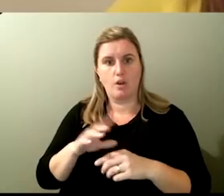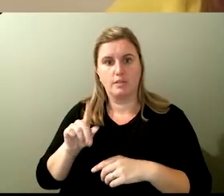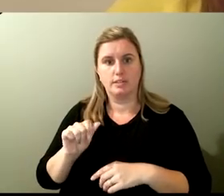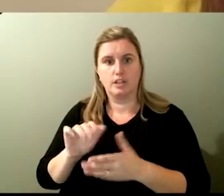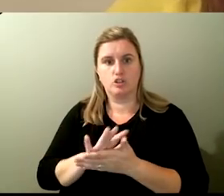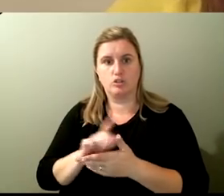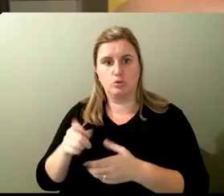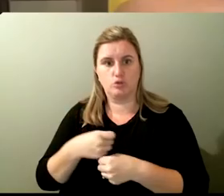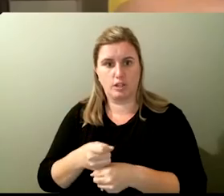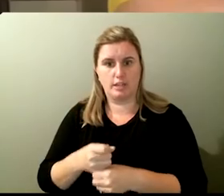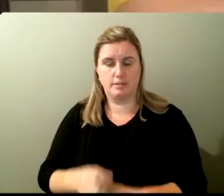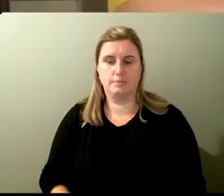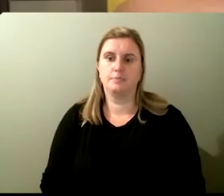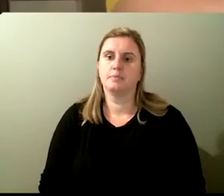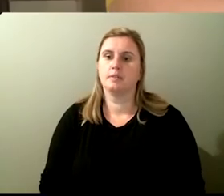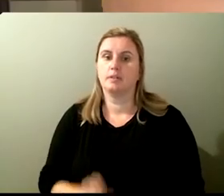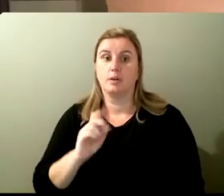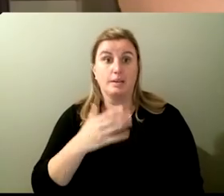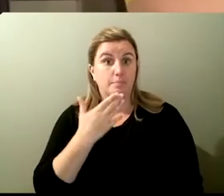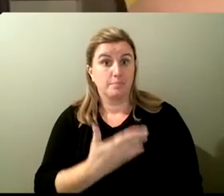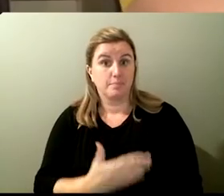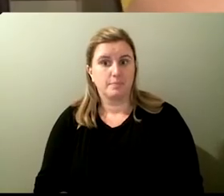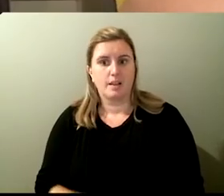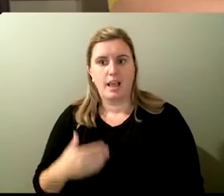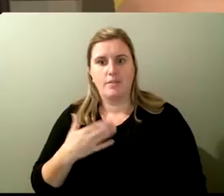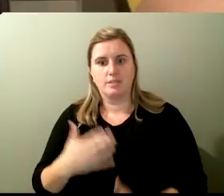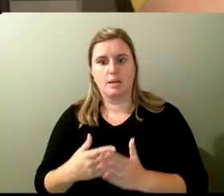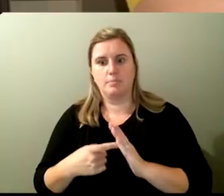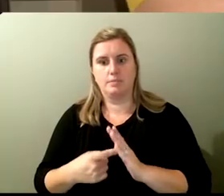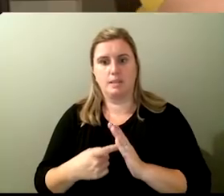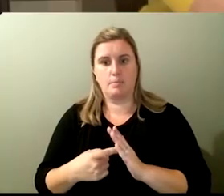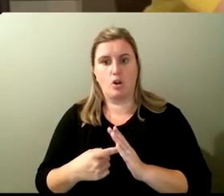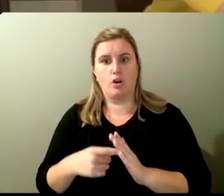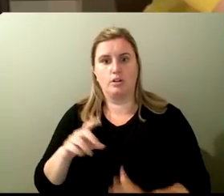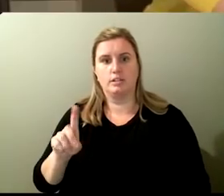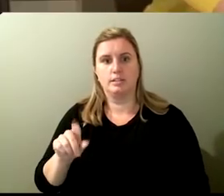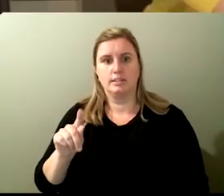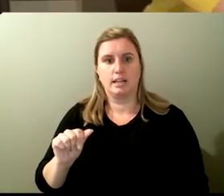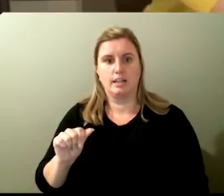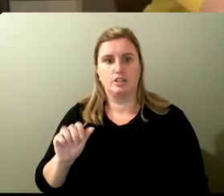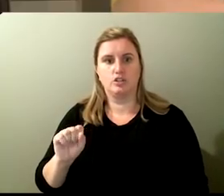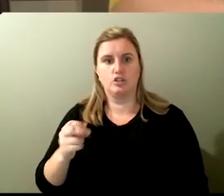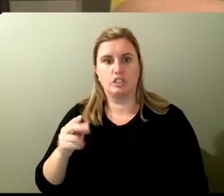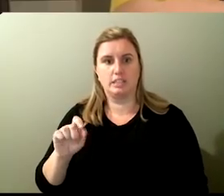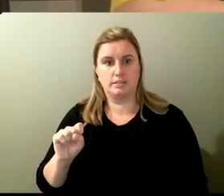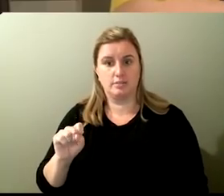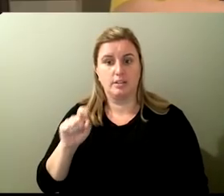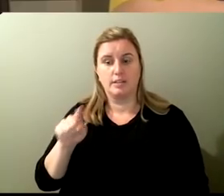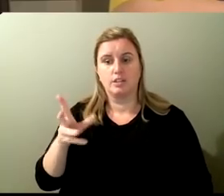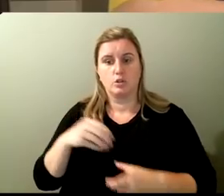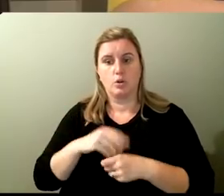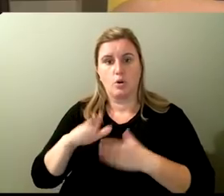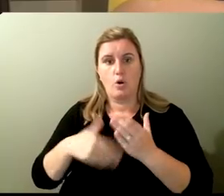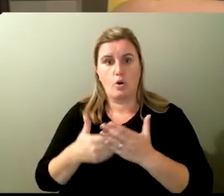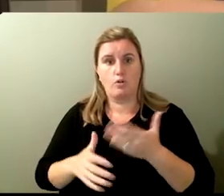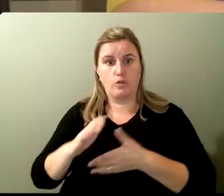create. Okay, thank you. I have some exemplar data sheets here. These data sheets include all the